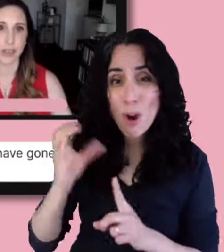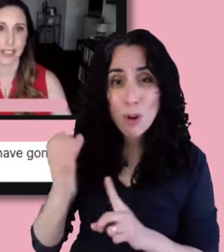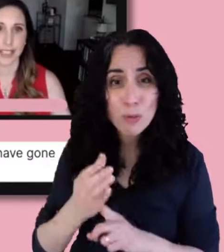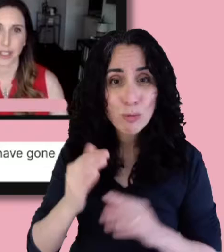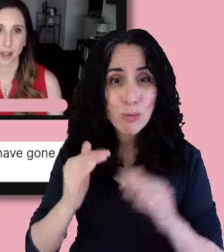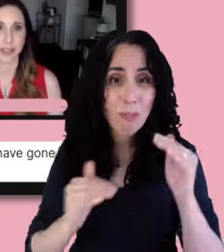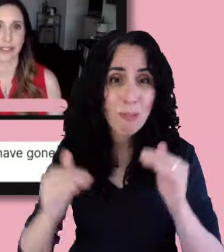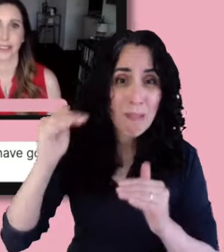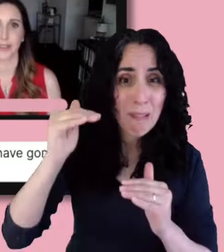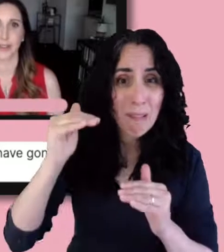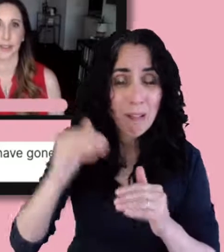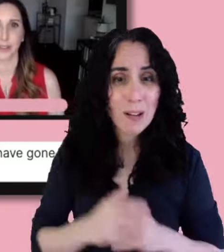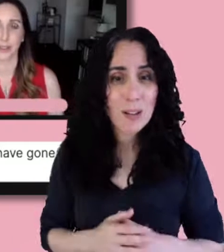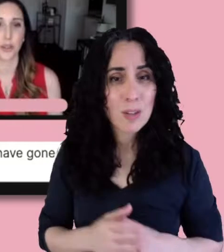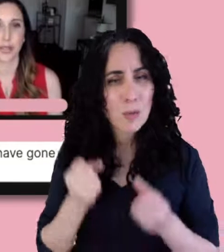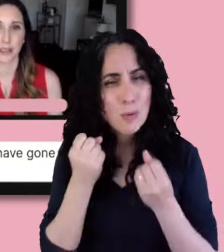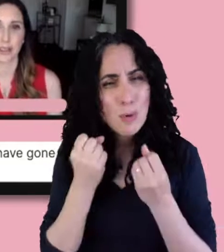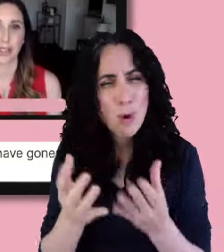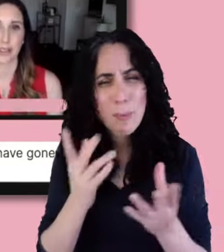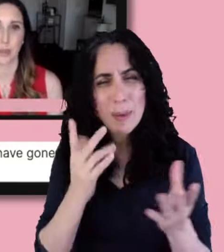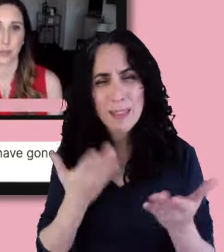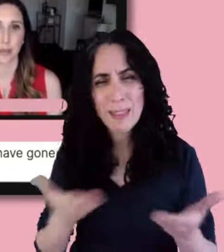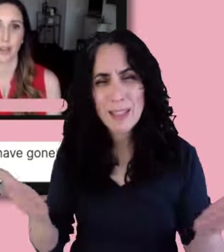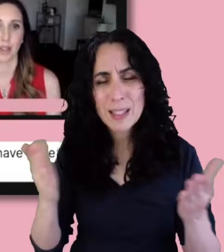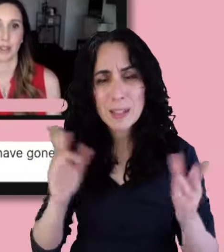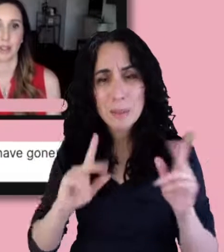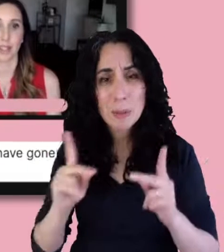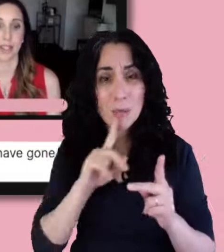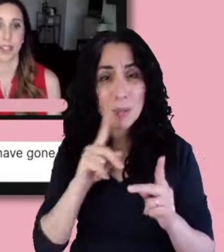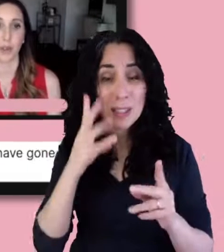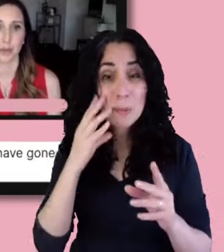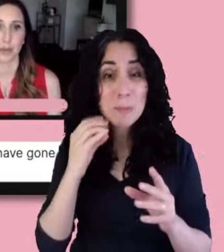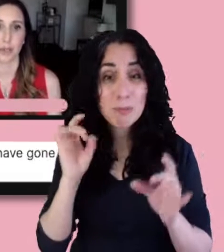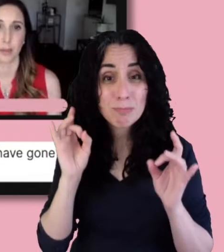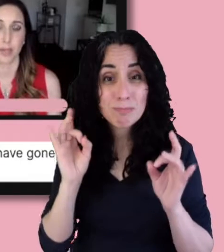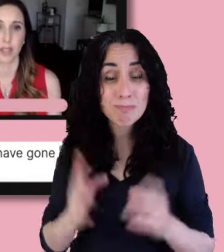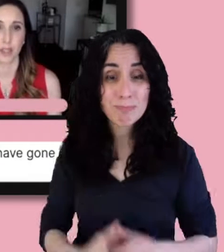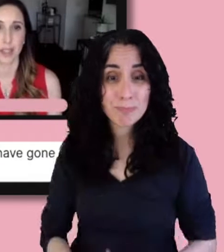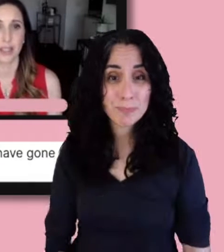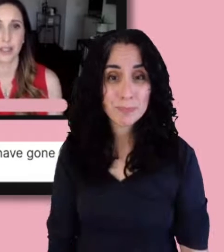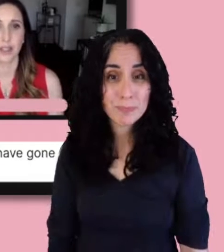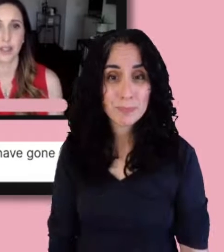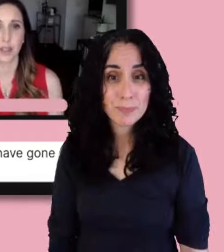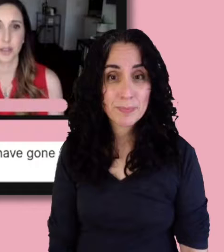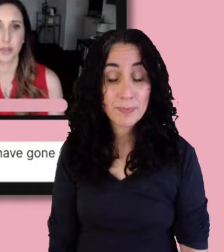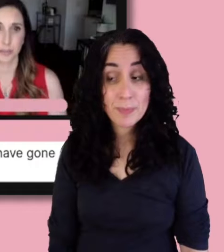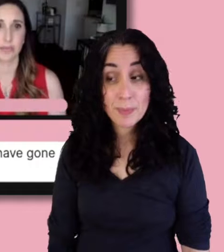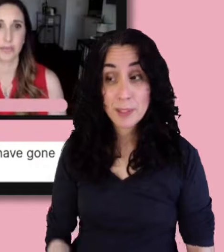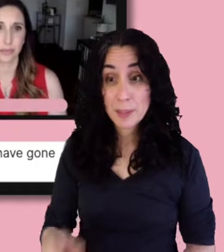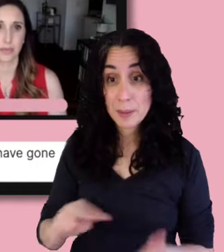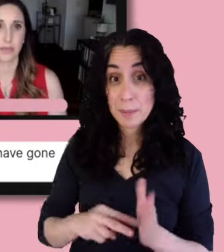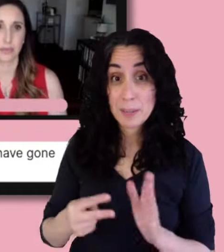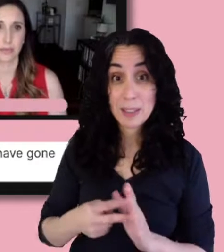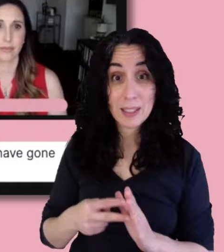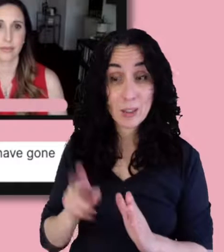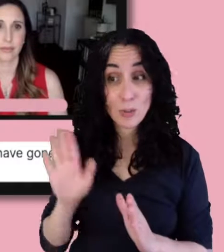cultural inequality. There's so many things where people are definitely going Yeah. through so much. And that's not an excuse to minimize your